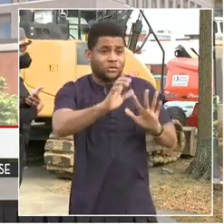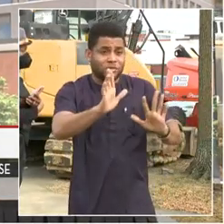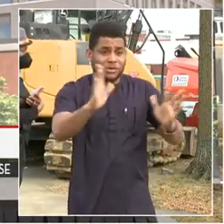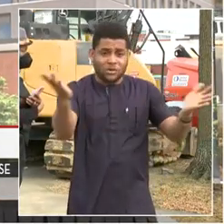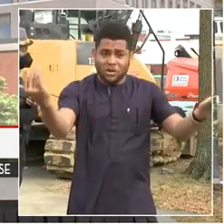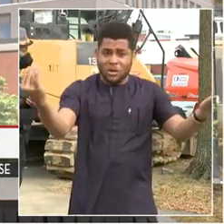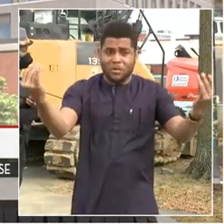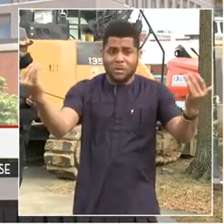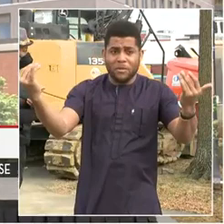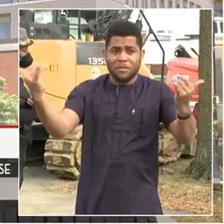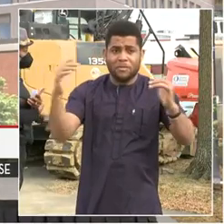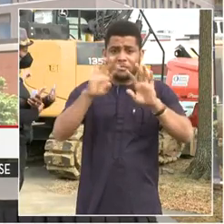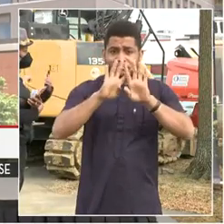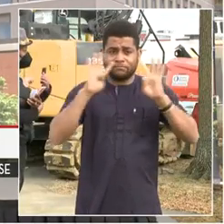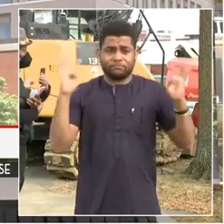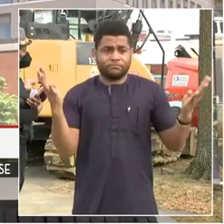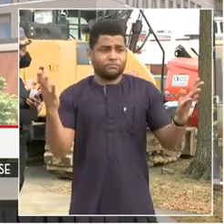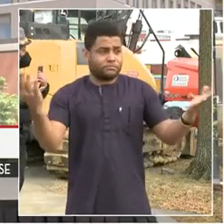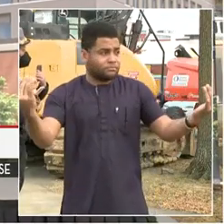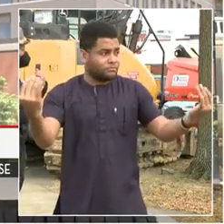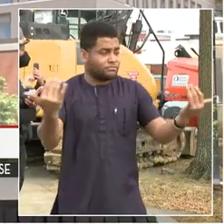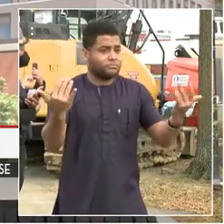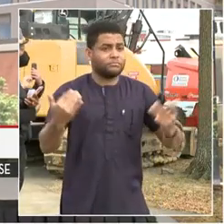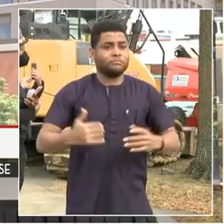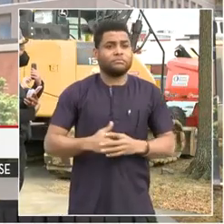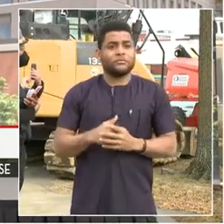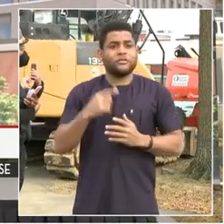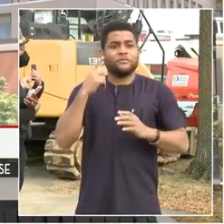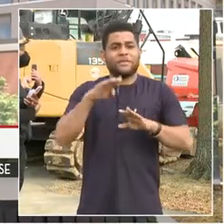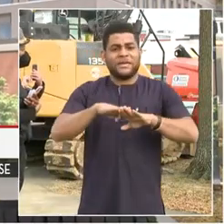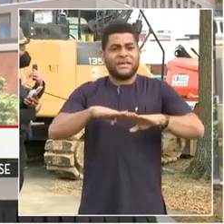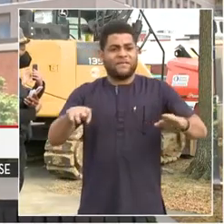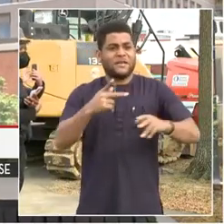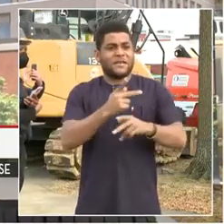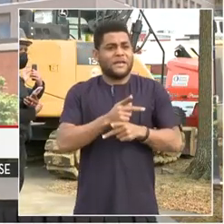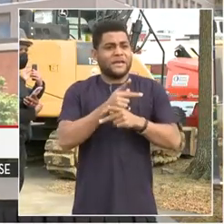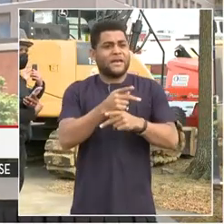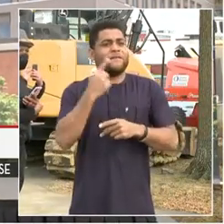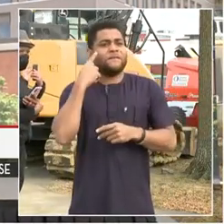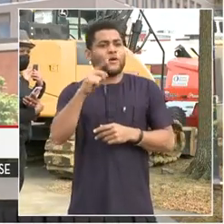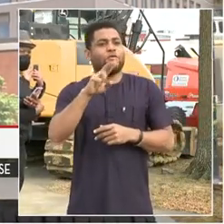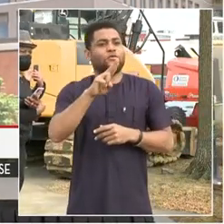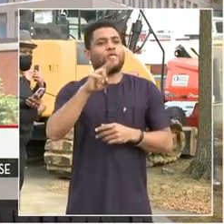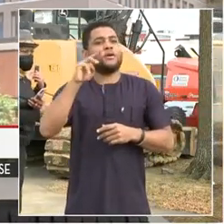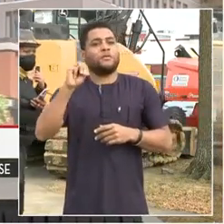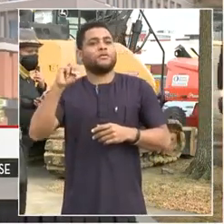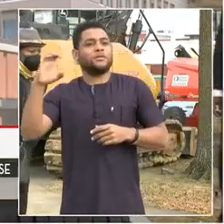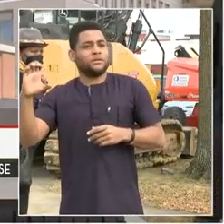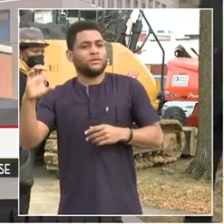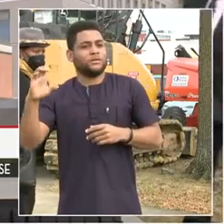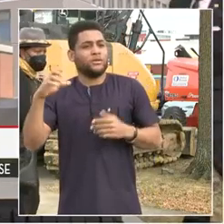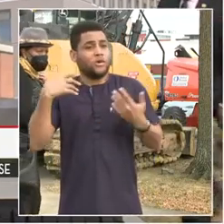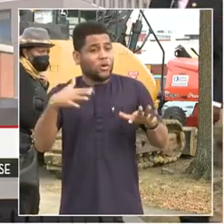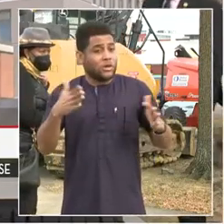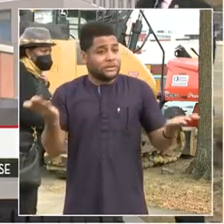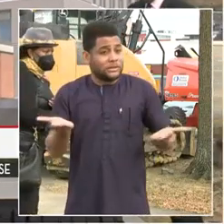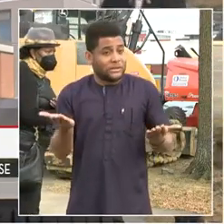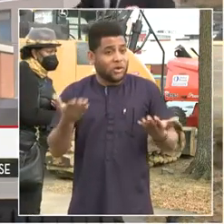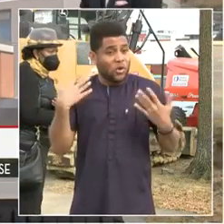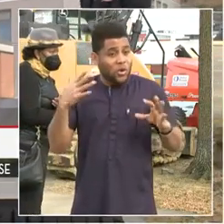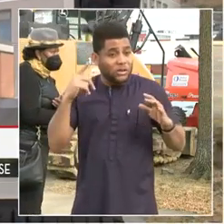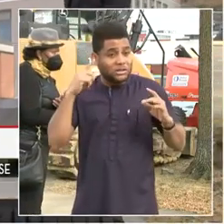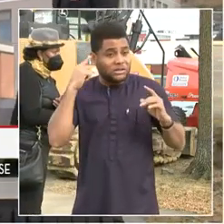Okay. So the level of care at the United Medical Center that is still here, I've heard that in some cases people are